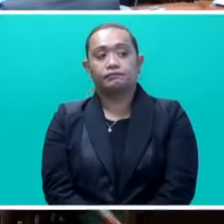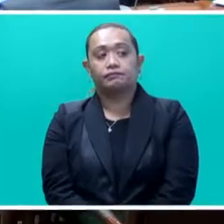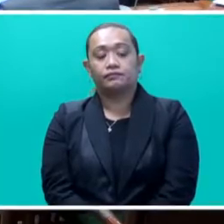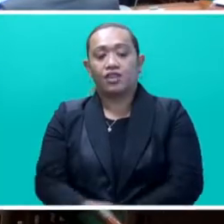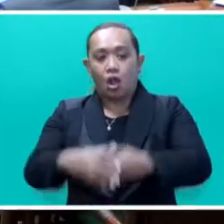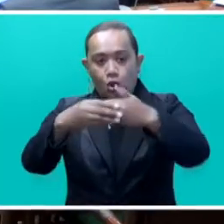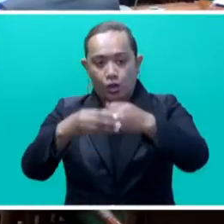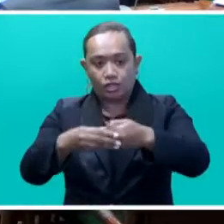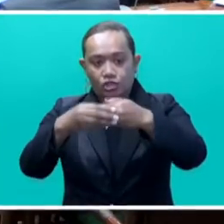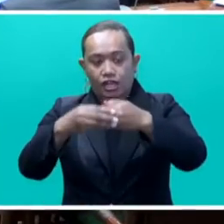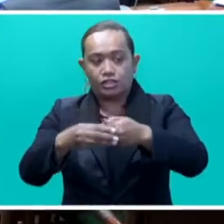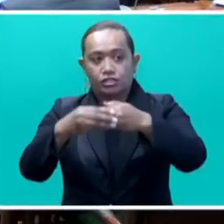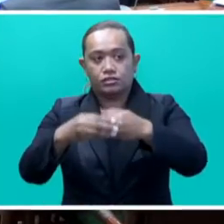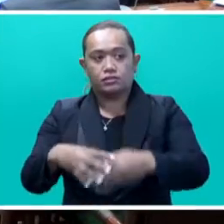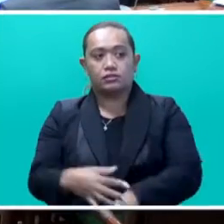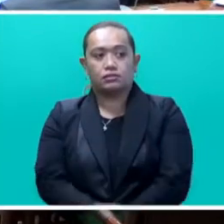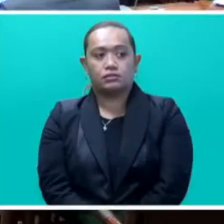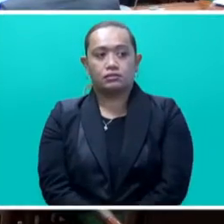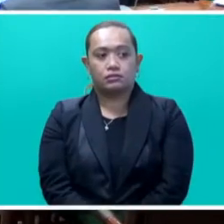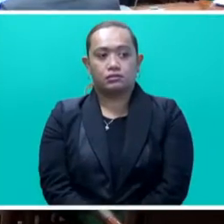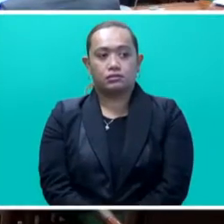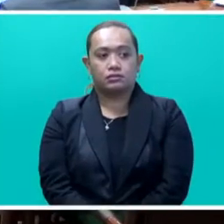Congratulations.